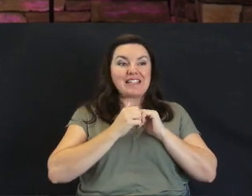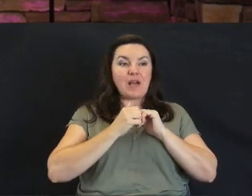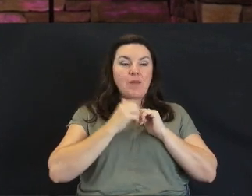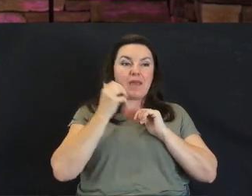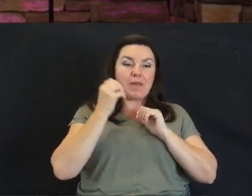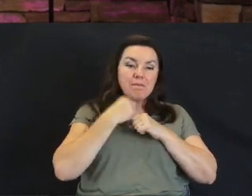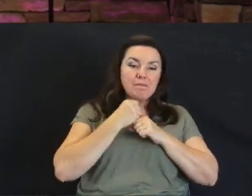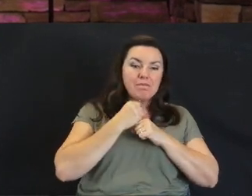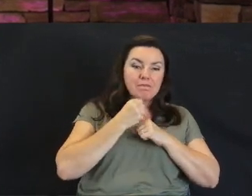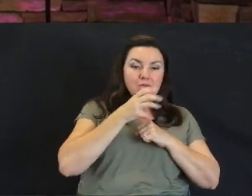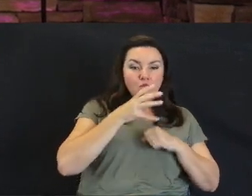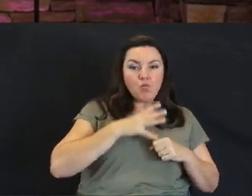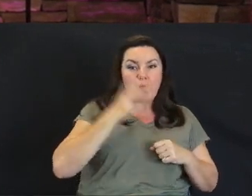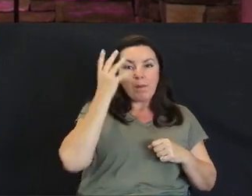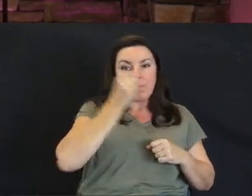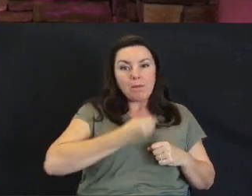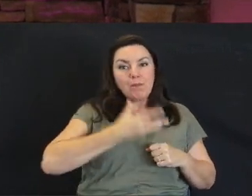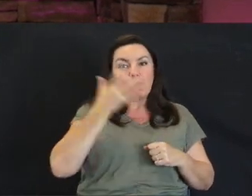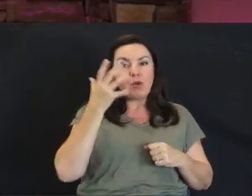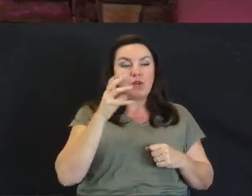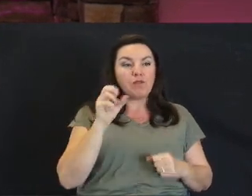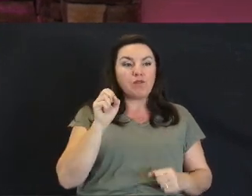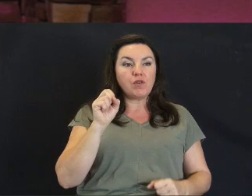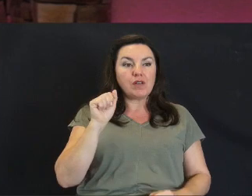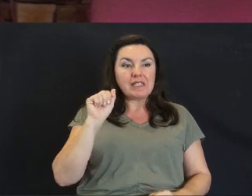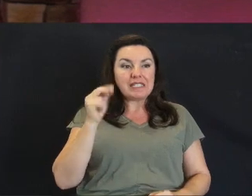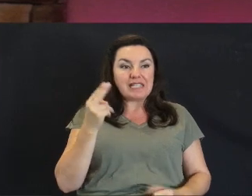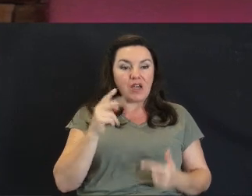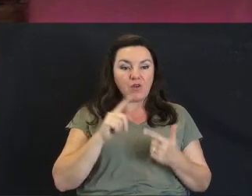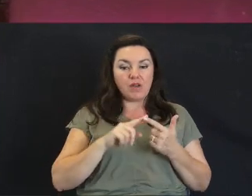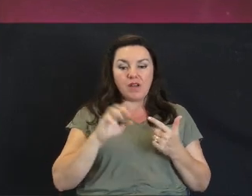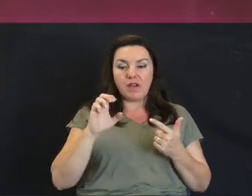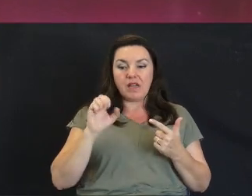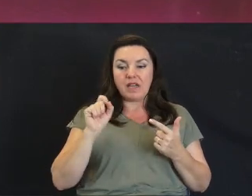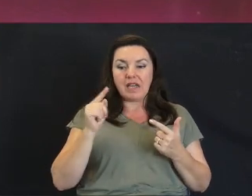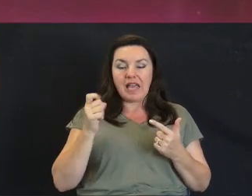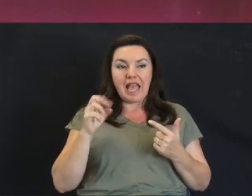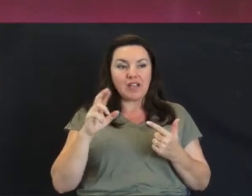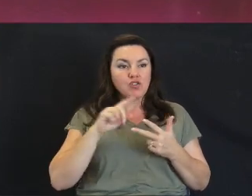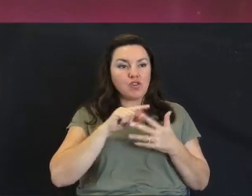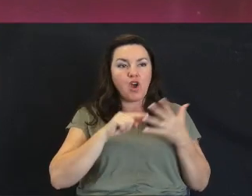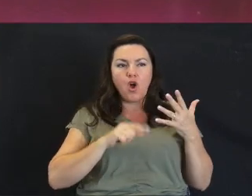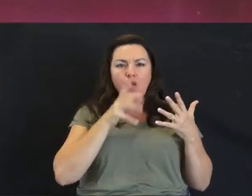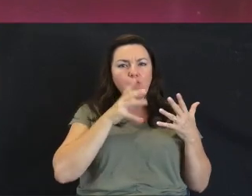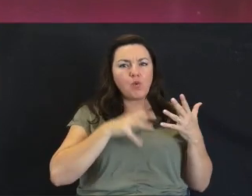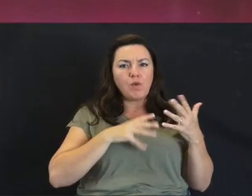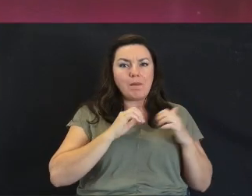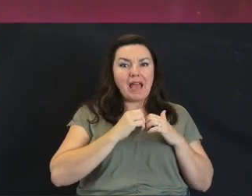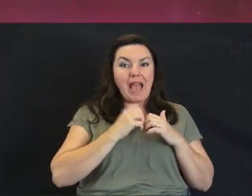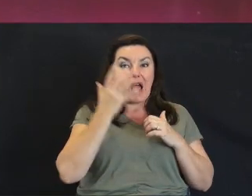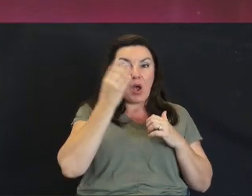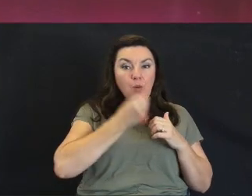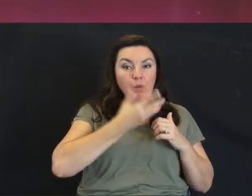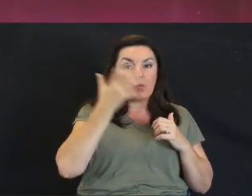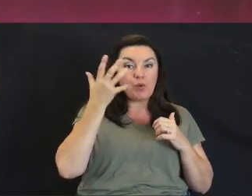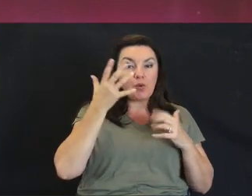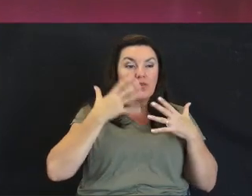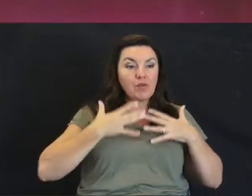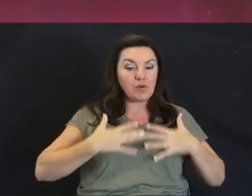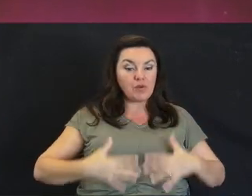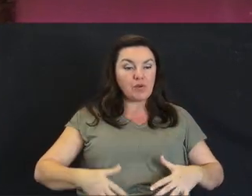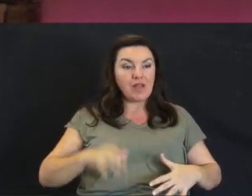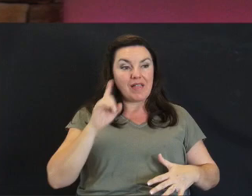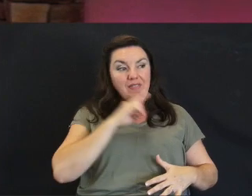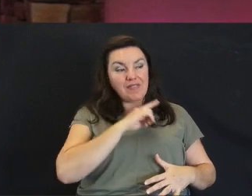themselves beautiful Sarah In the Old Testament Esther And all of these women In the Old Testament That we read about You want to know How they made themselves beautiful This is how